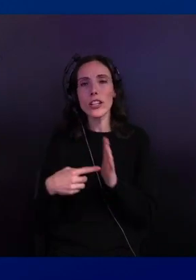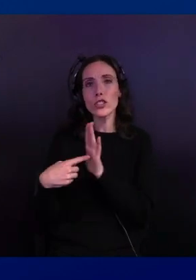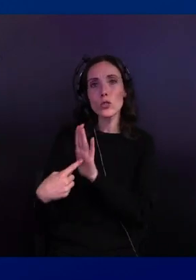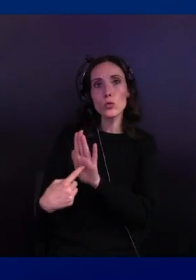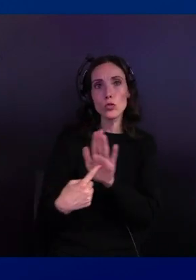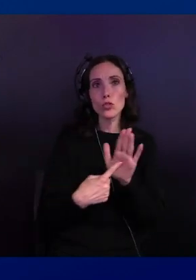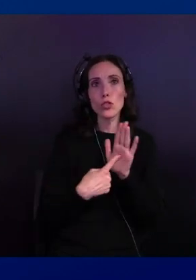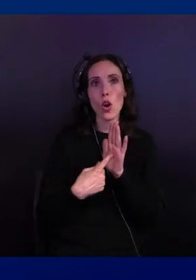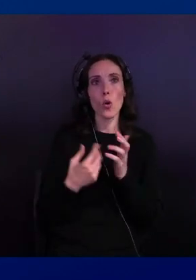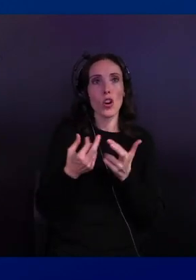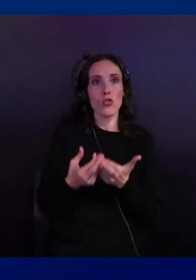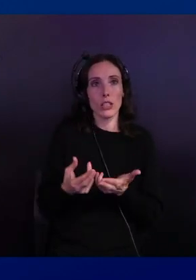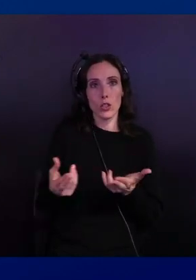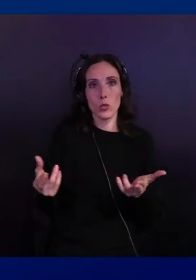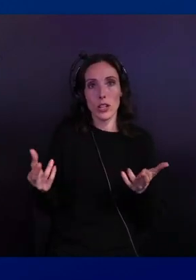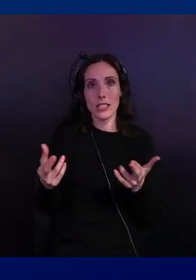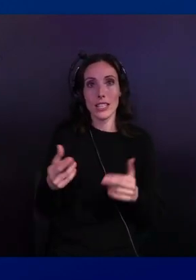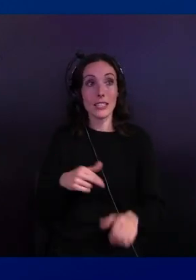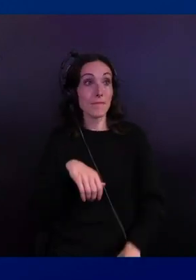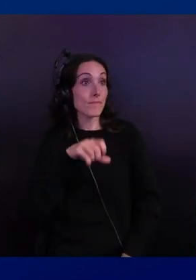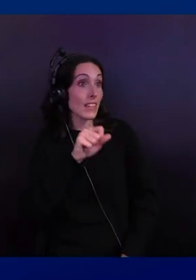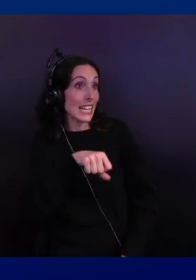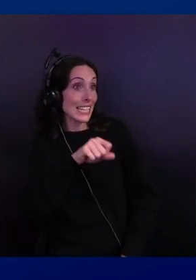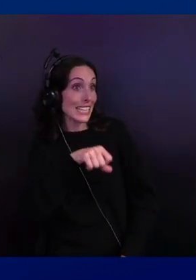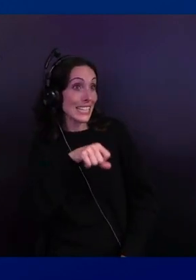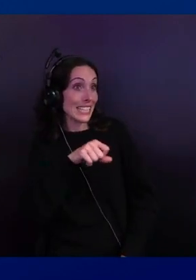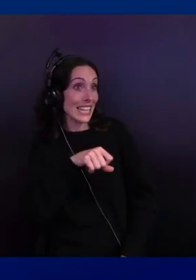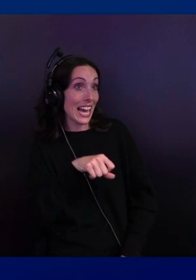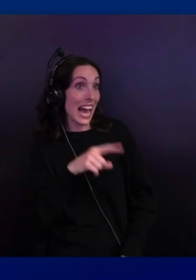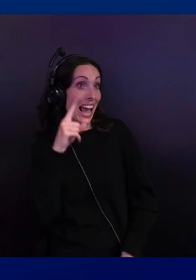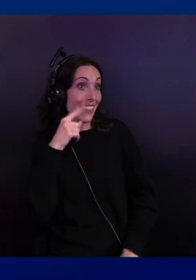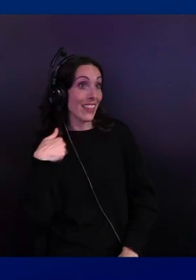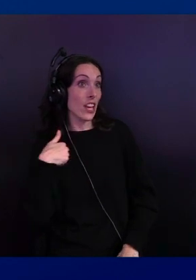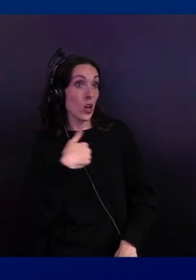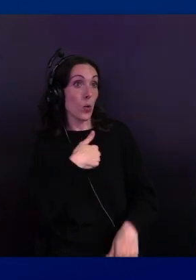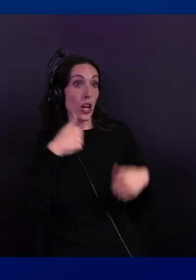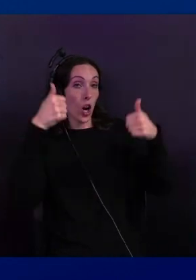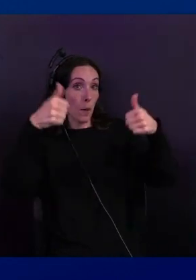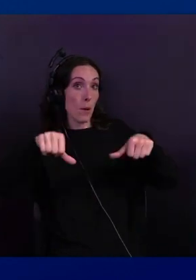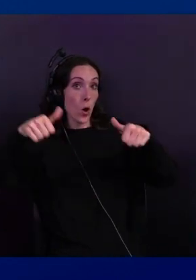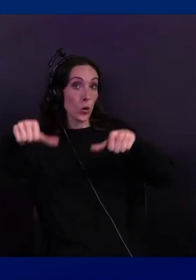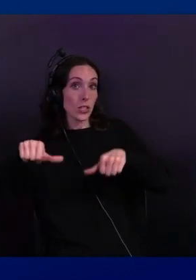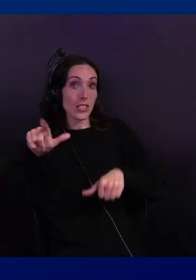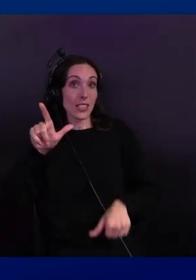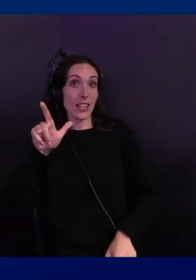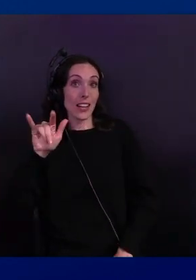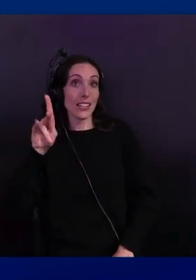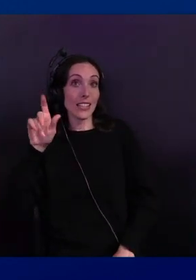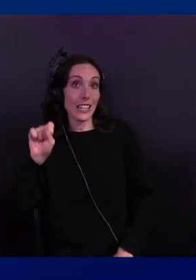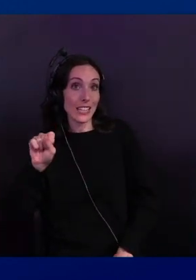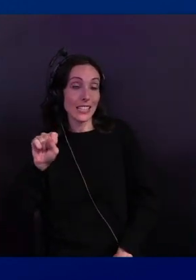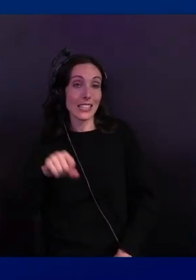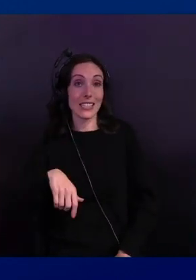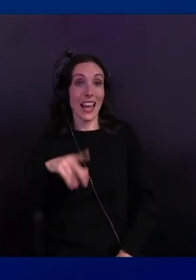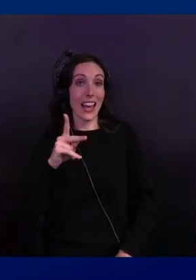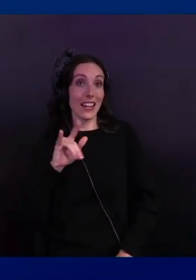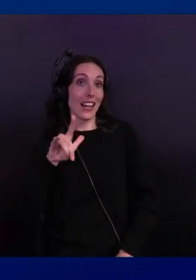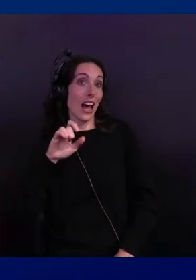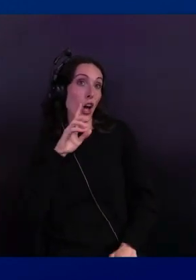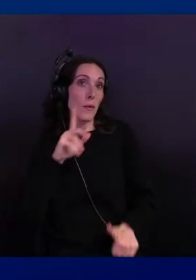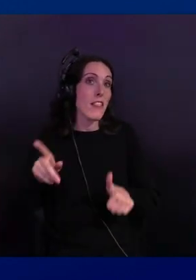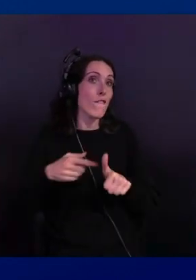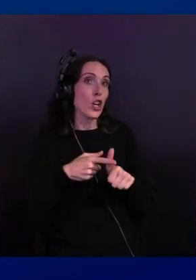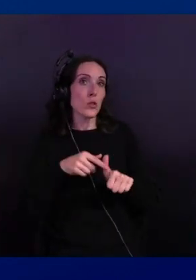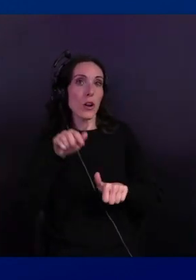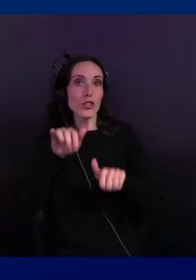the resources. Yeah, so I think we're posting the links in the chat, and I know Kyle's going to be the first one checking it out. I know. Building